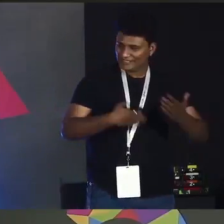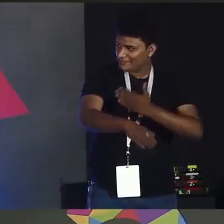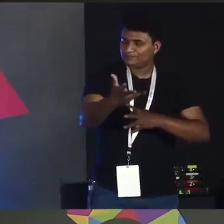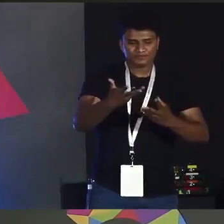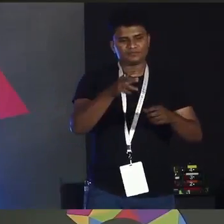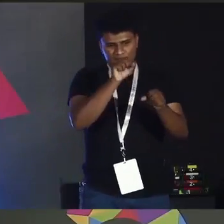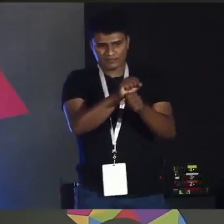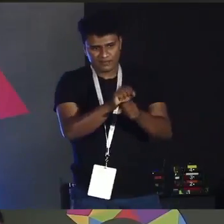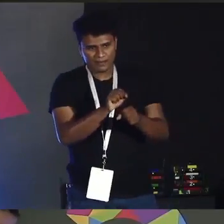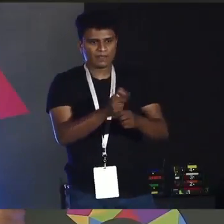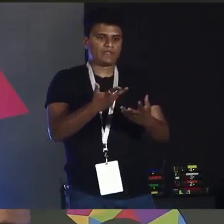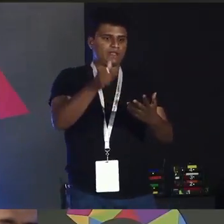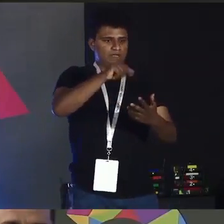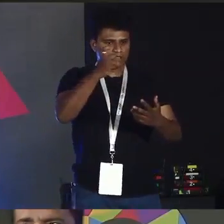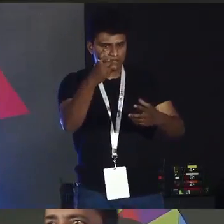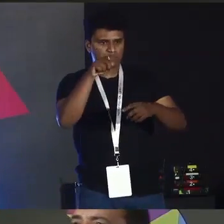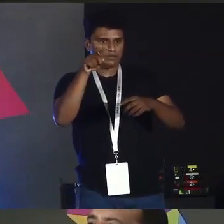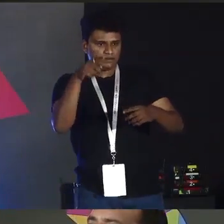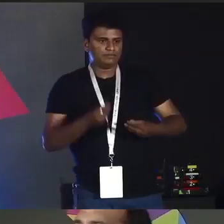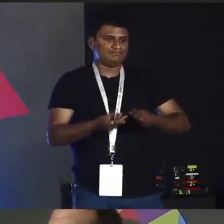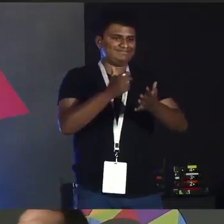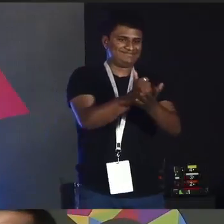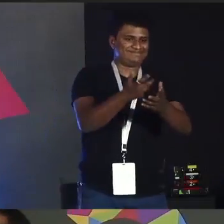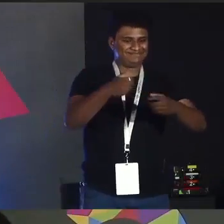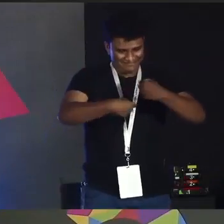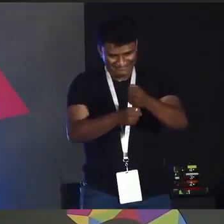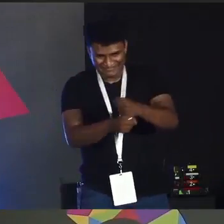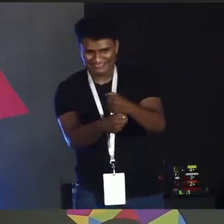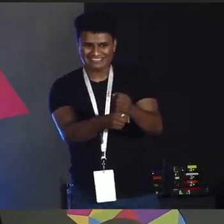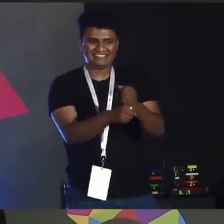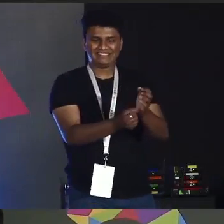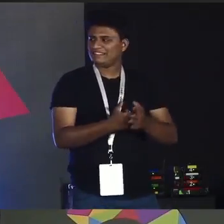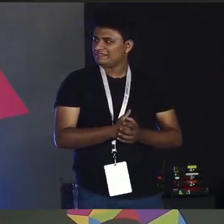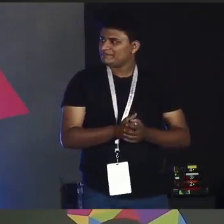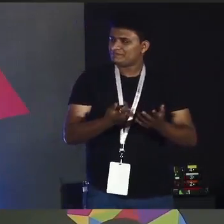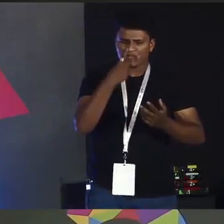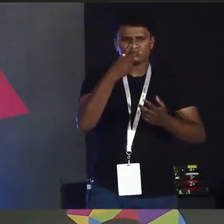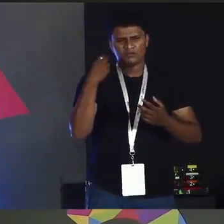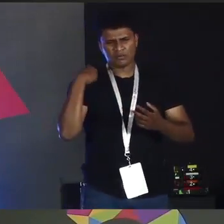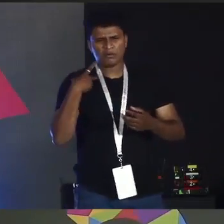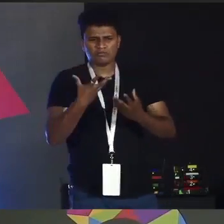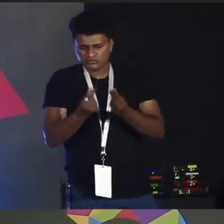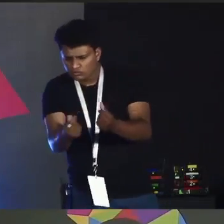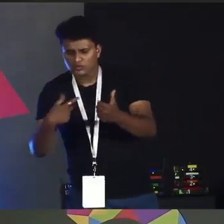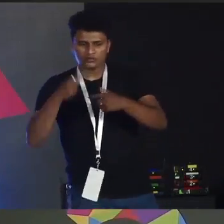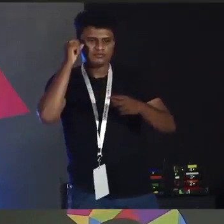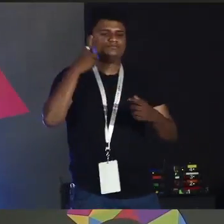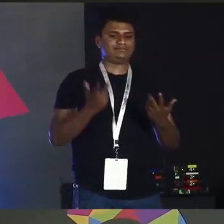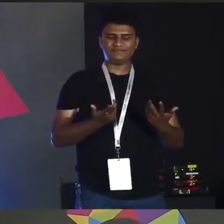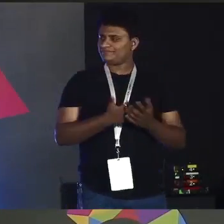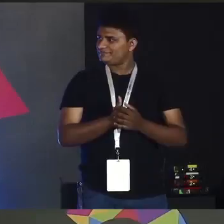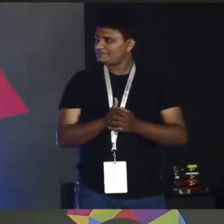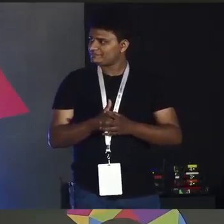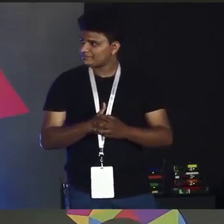about 67 personal clothes, two agendas. A, we will reposition it, make it an issue. So the moment an urban person will say